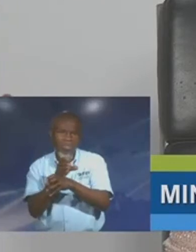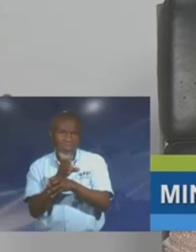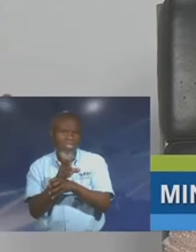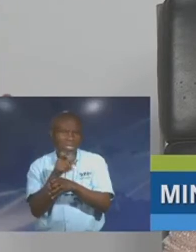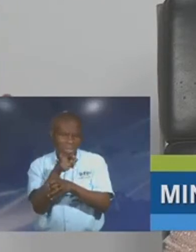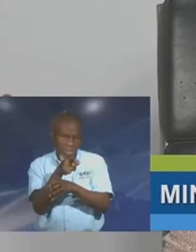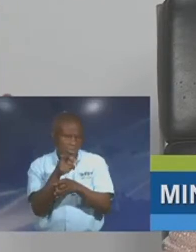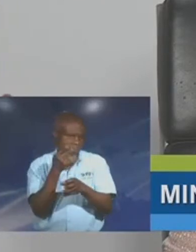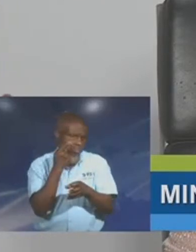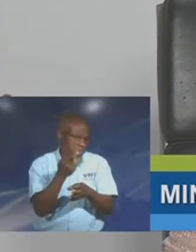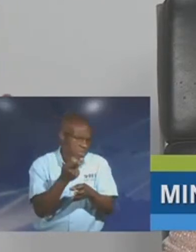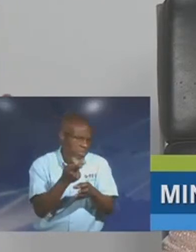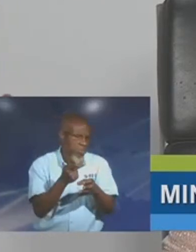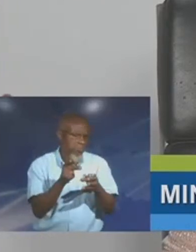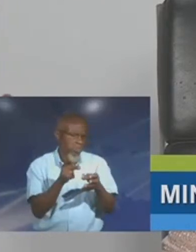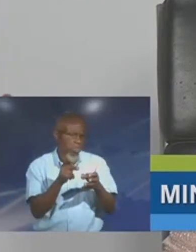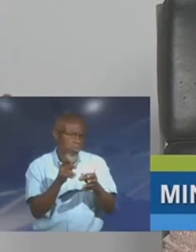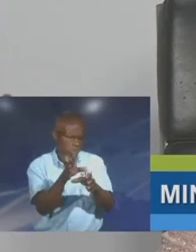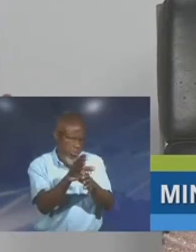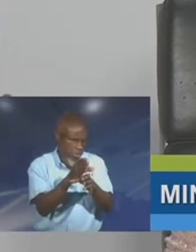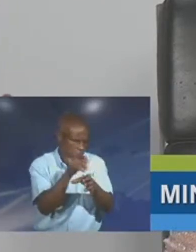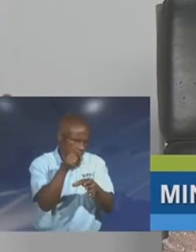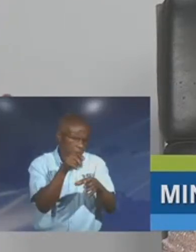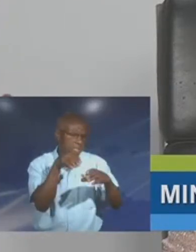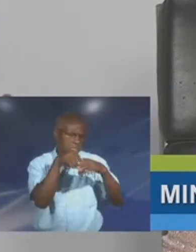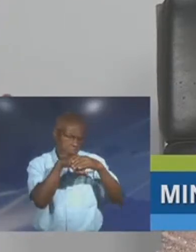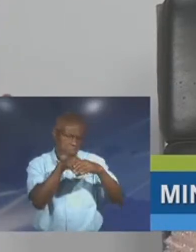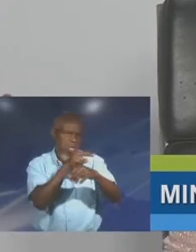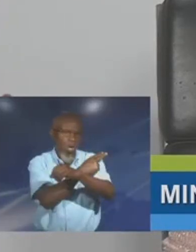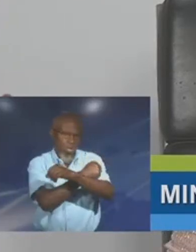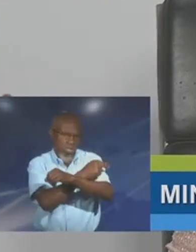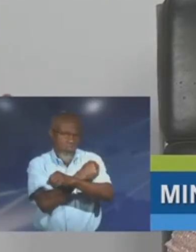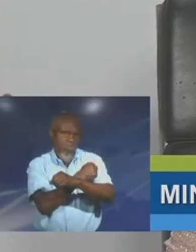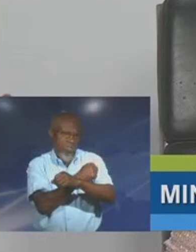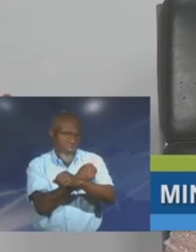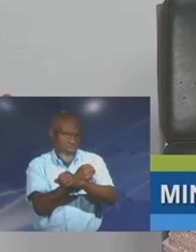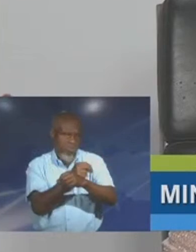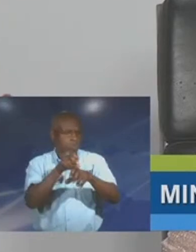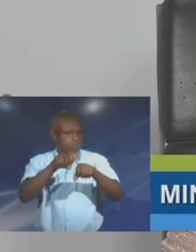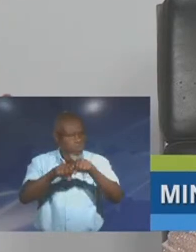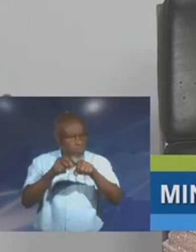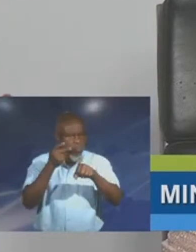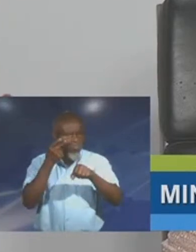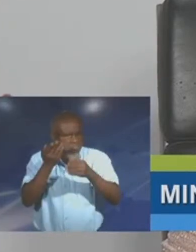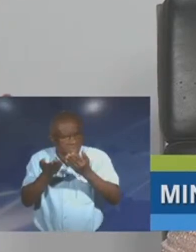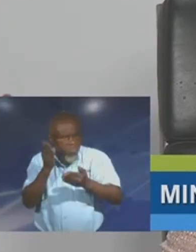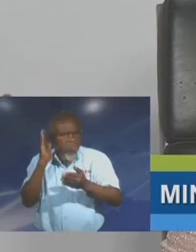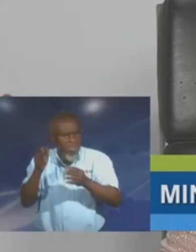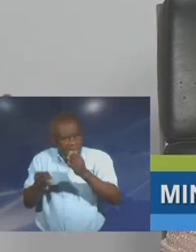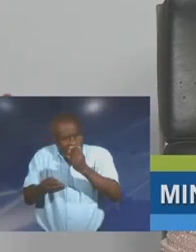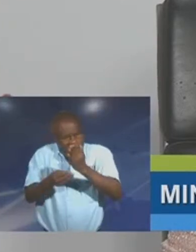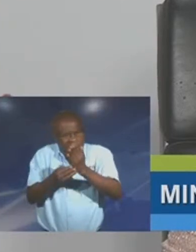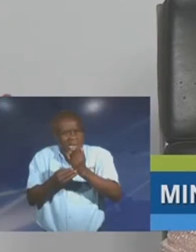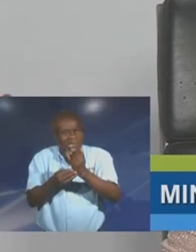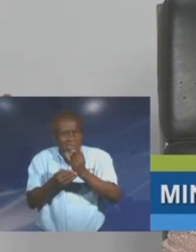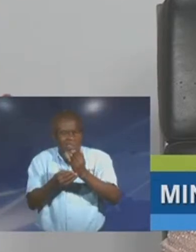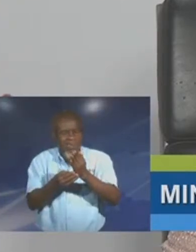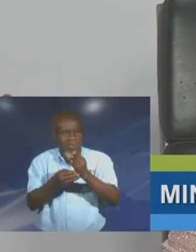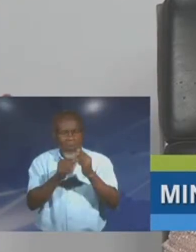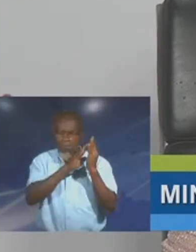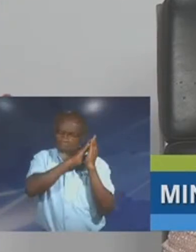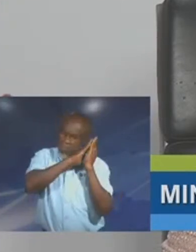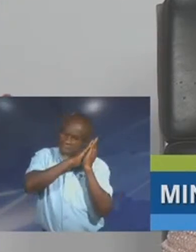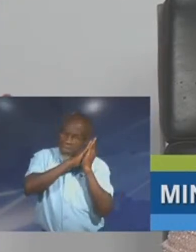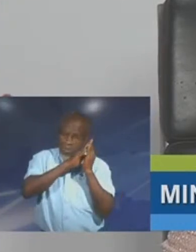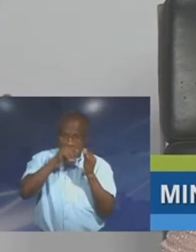at this daily in order now to reactivate and to increase beds. So for example, this morning we added 10 beds